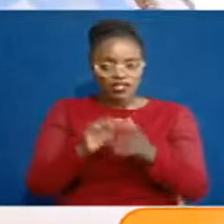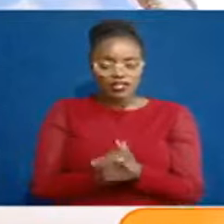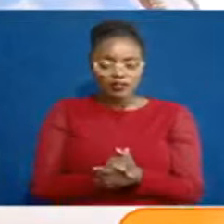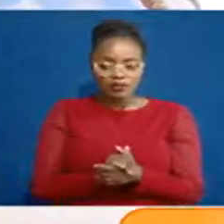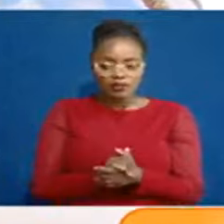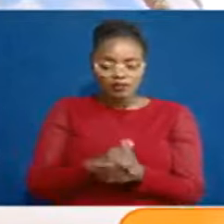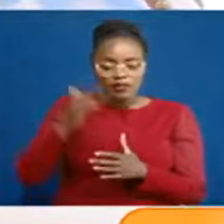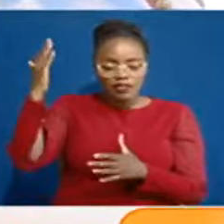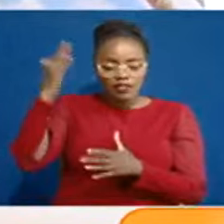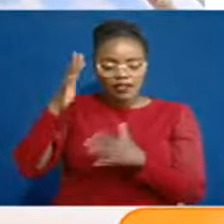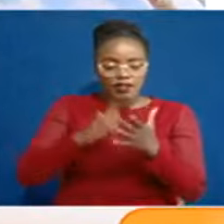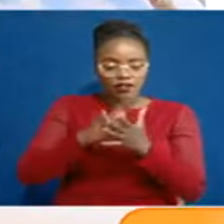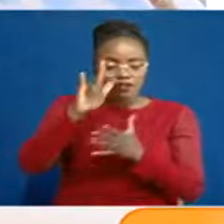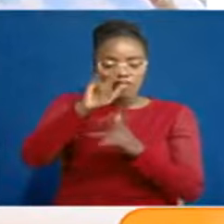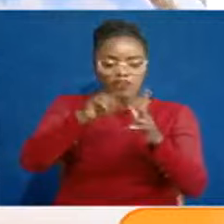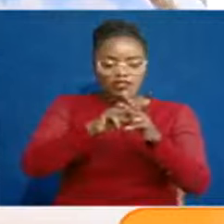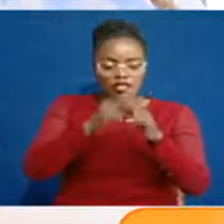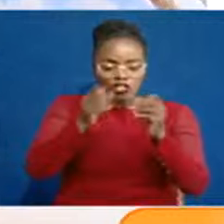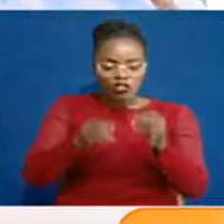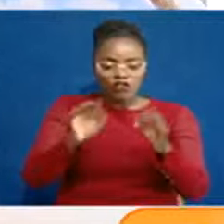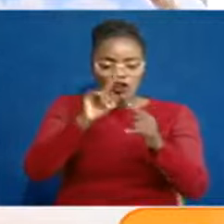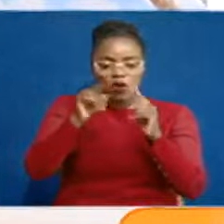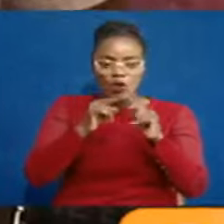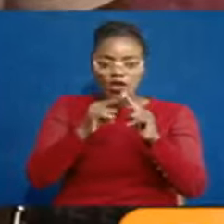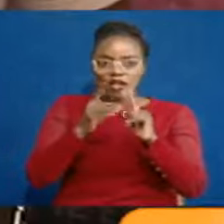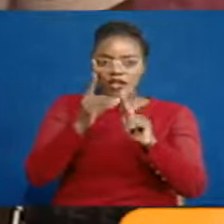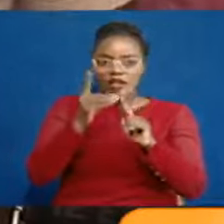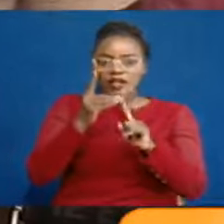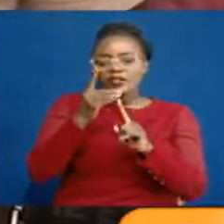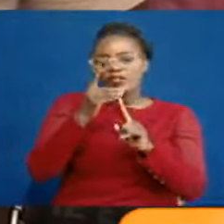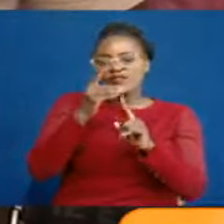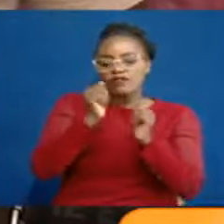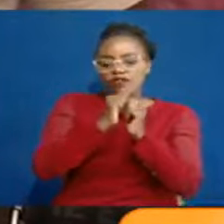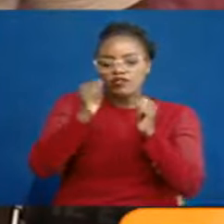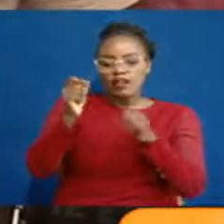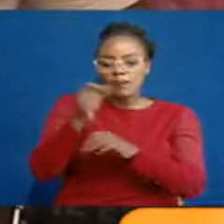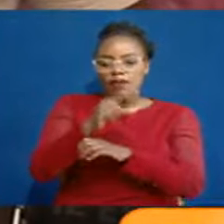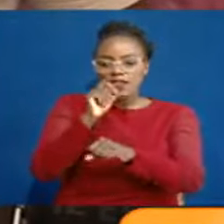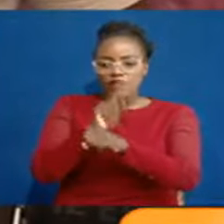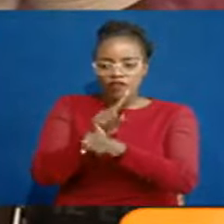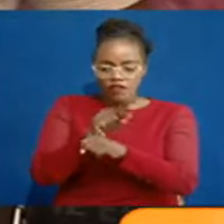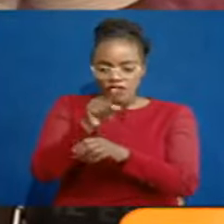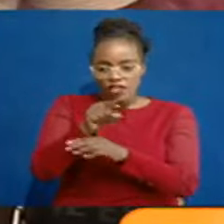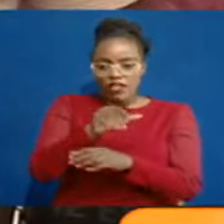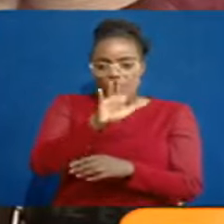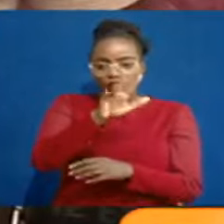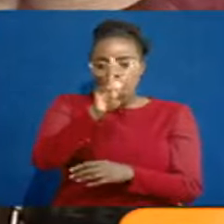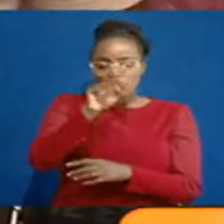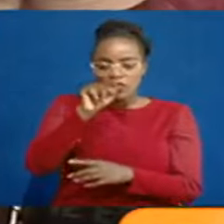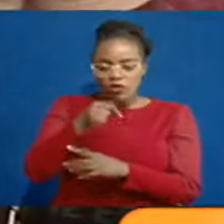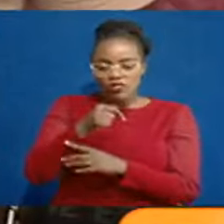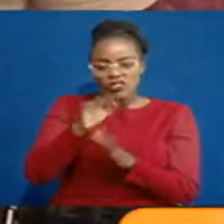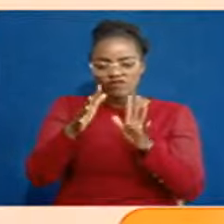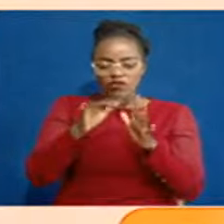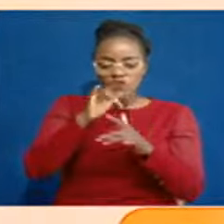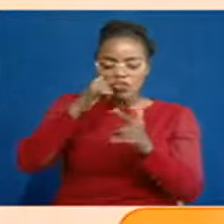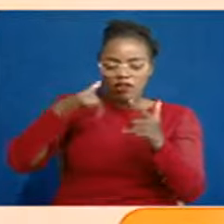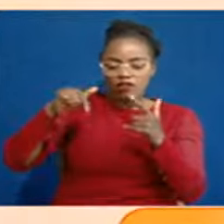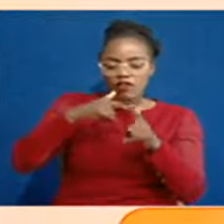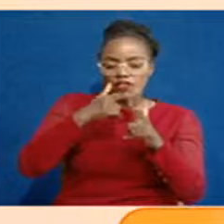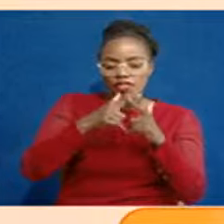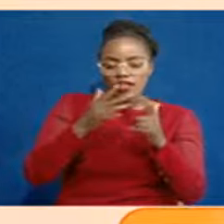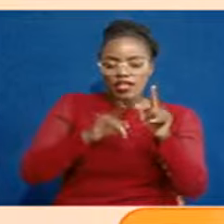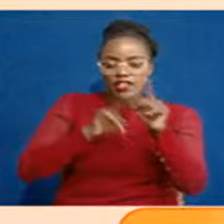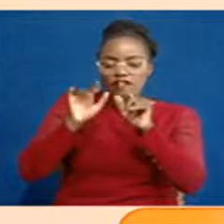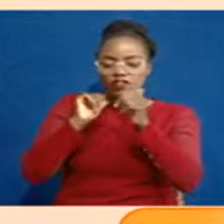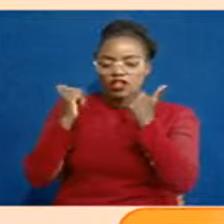These direct flights will officially commence on November 15th. The introductory airfare is 52,000 Kenya shillings for a round trip, and travel